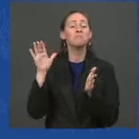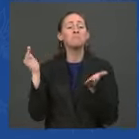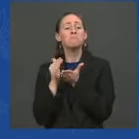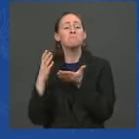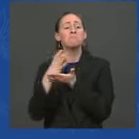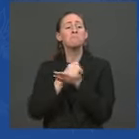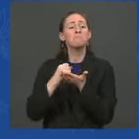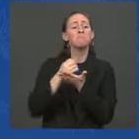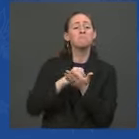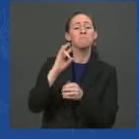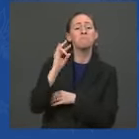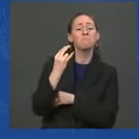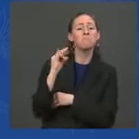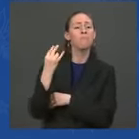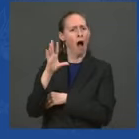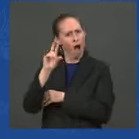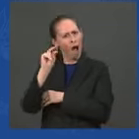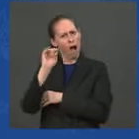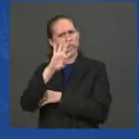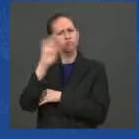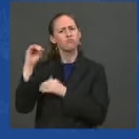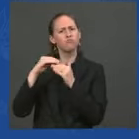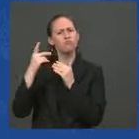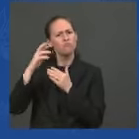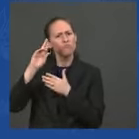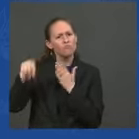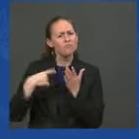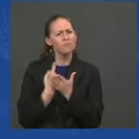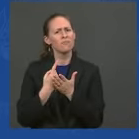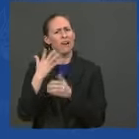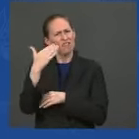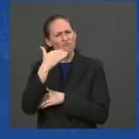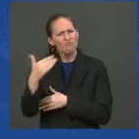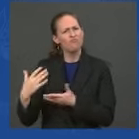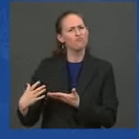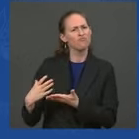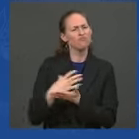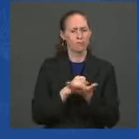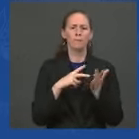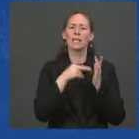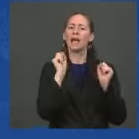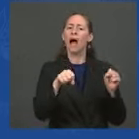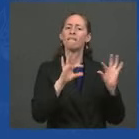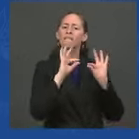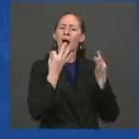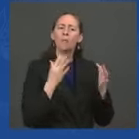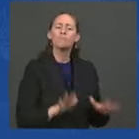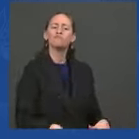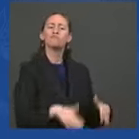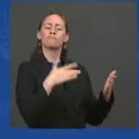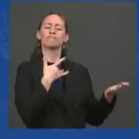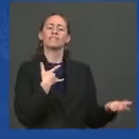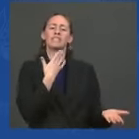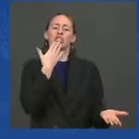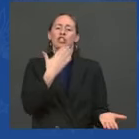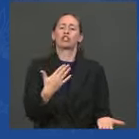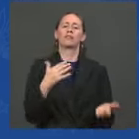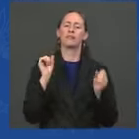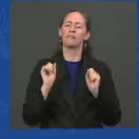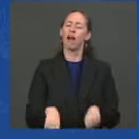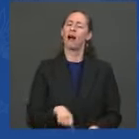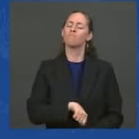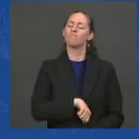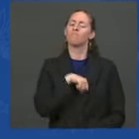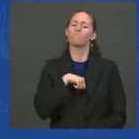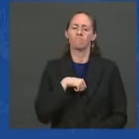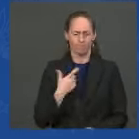hour, prevailing wage. You can raise a family on. You can live with some dignity and pride. Bringing our